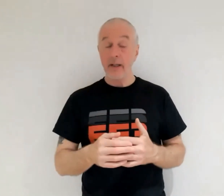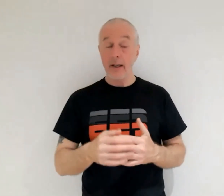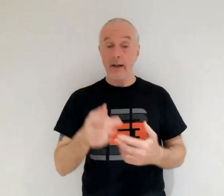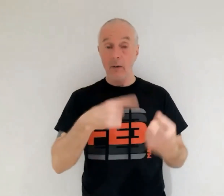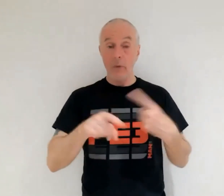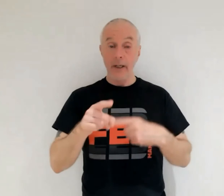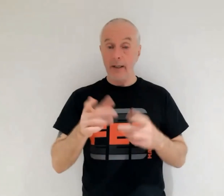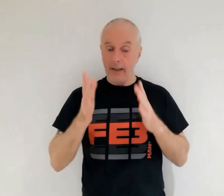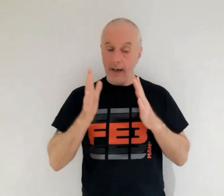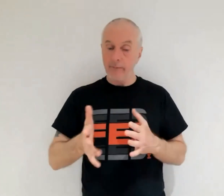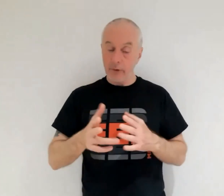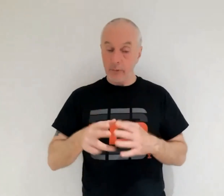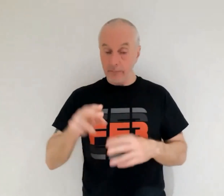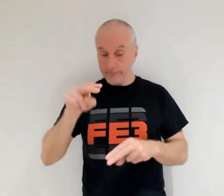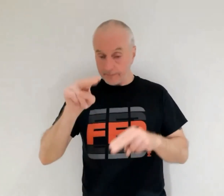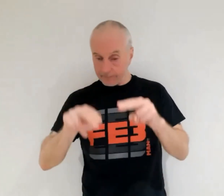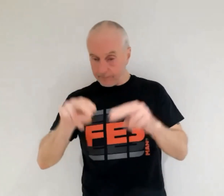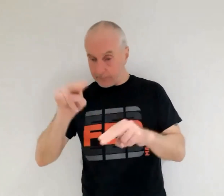assess, which